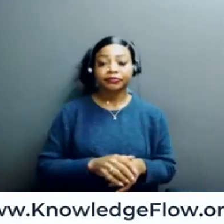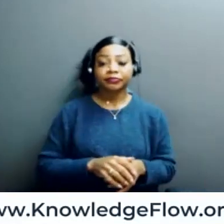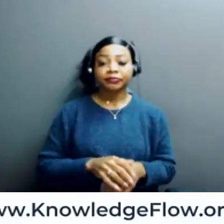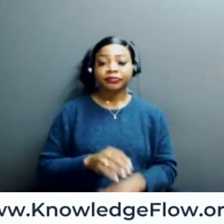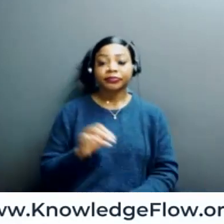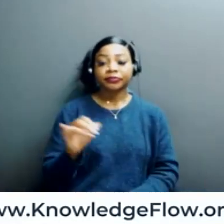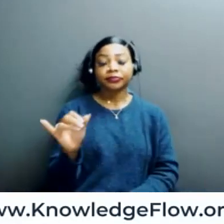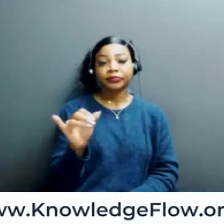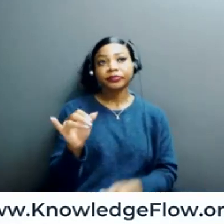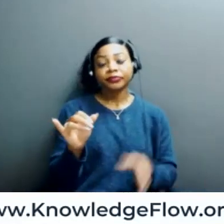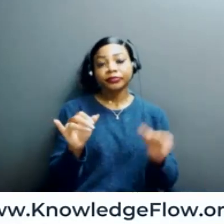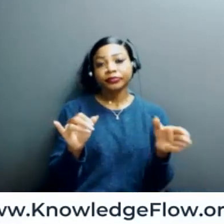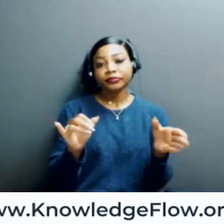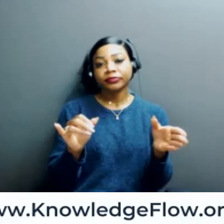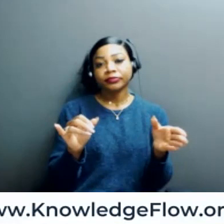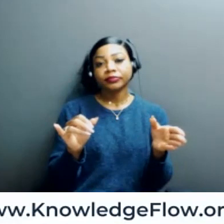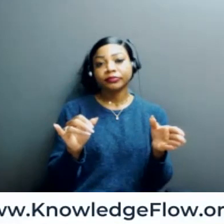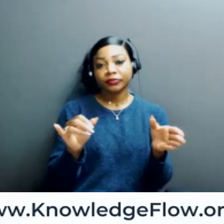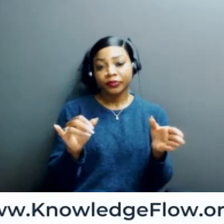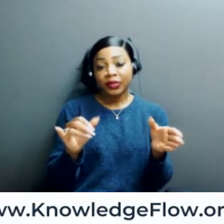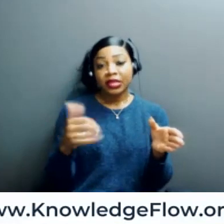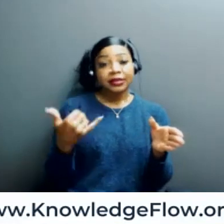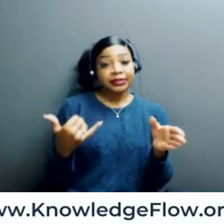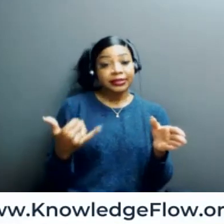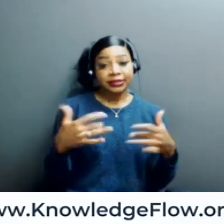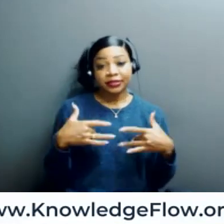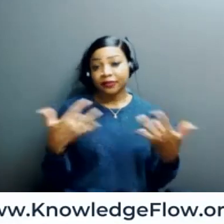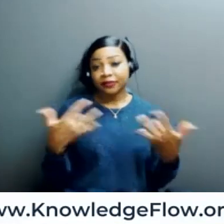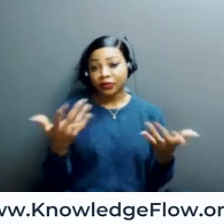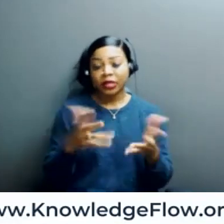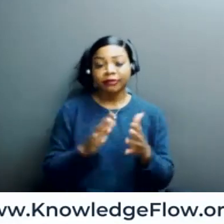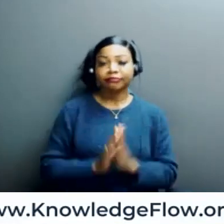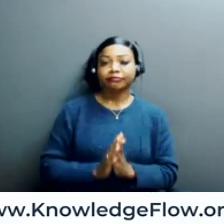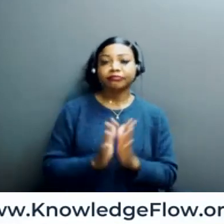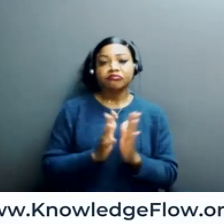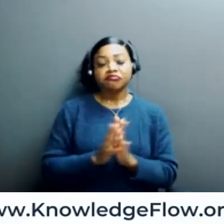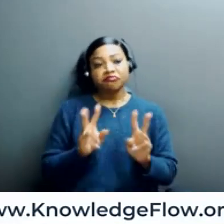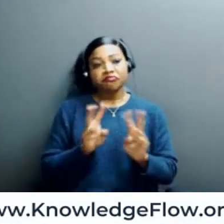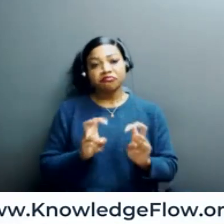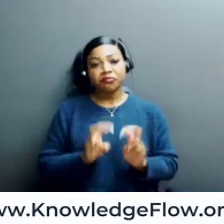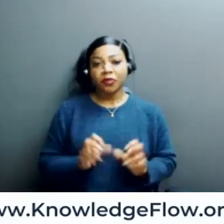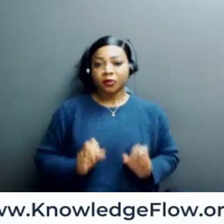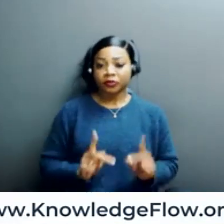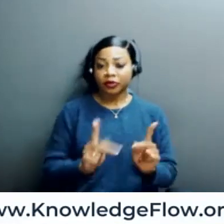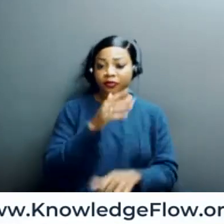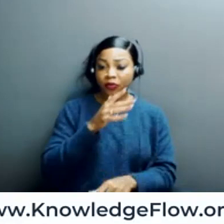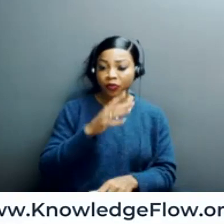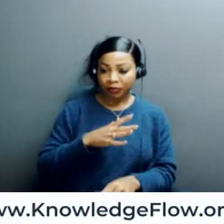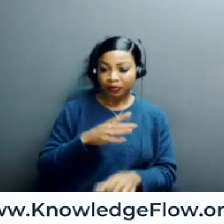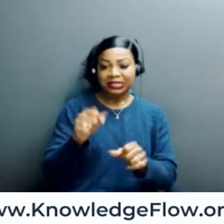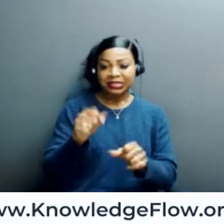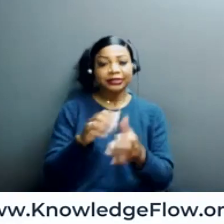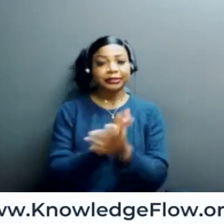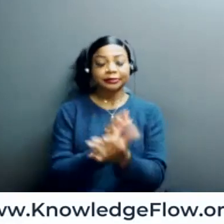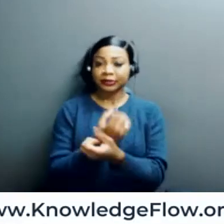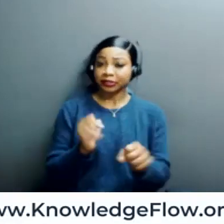I think you know as a takeaway from today's event is really looking for the opportunities for women to not only be more cyber secure